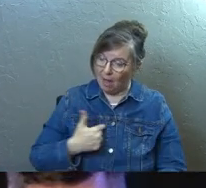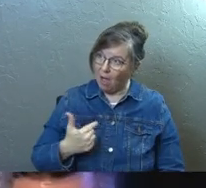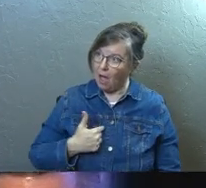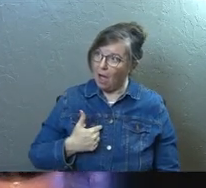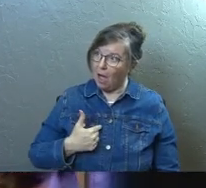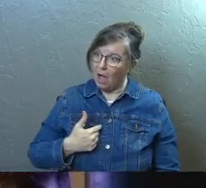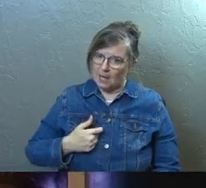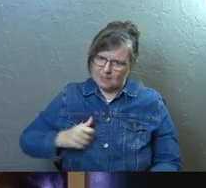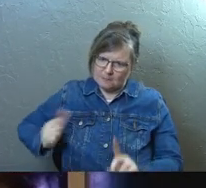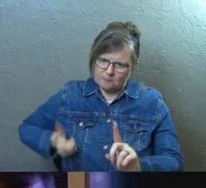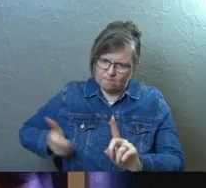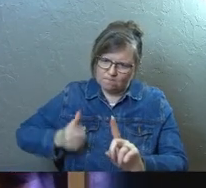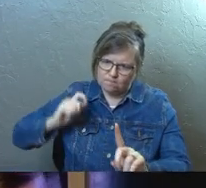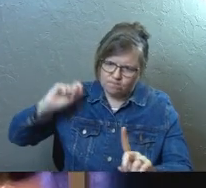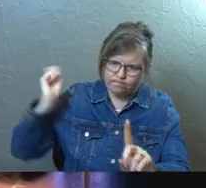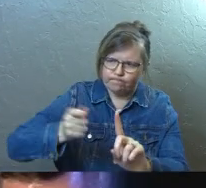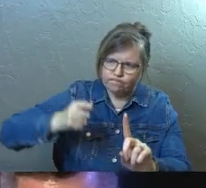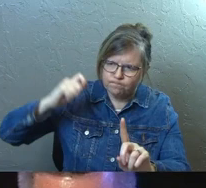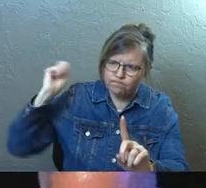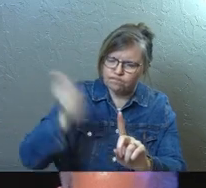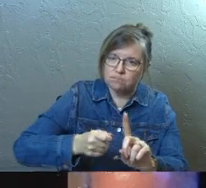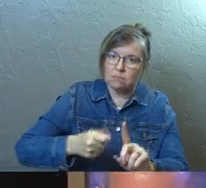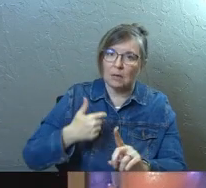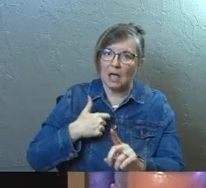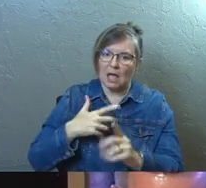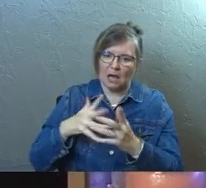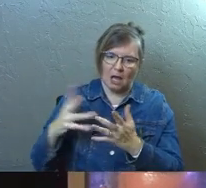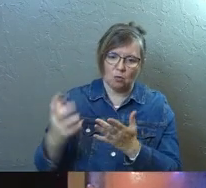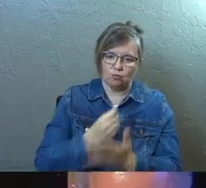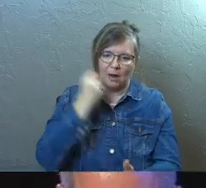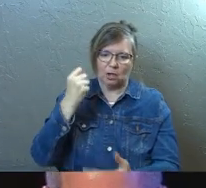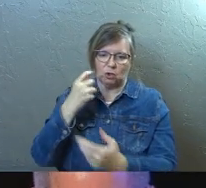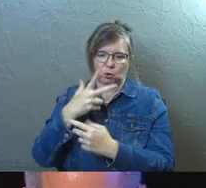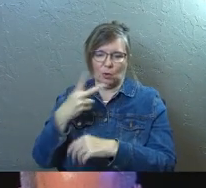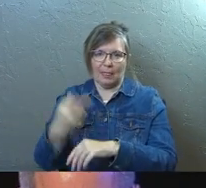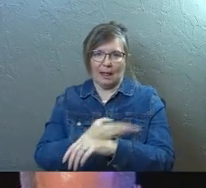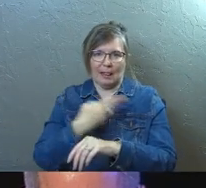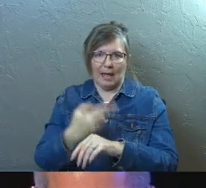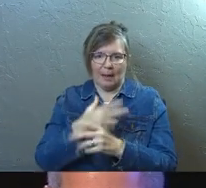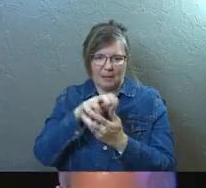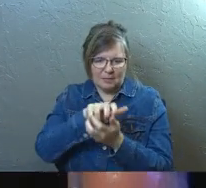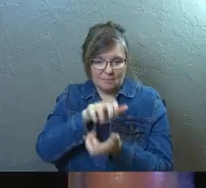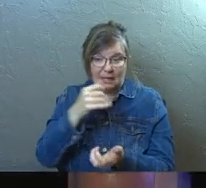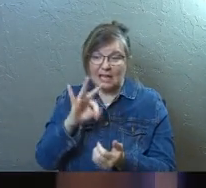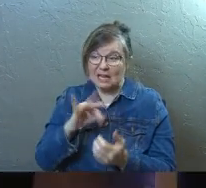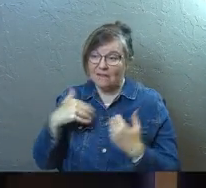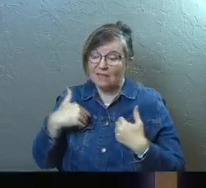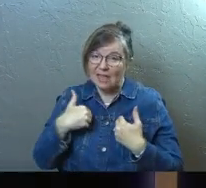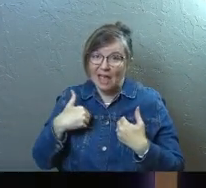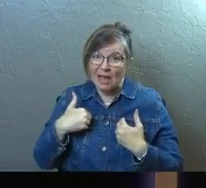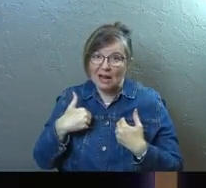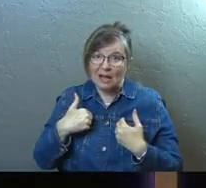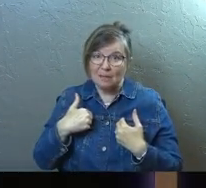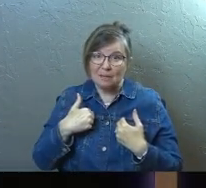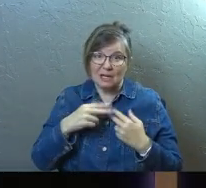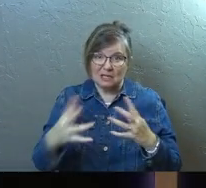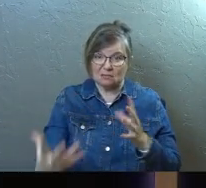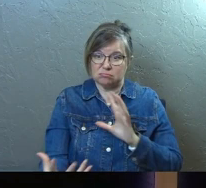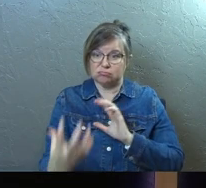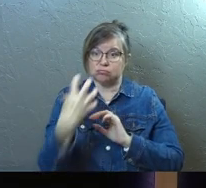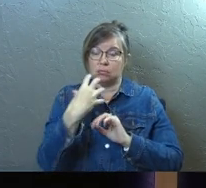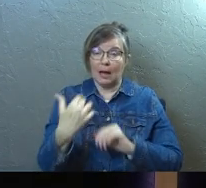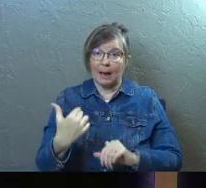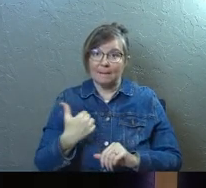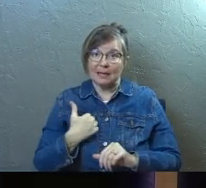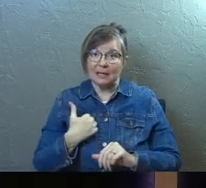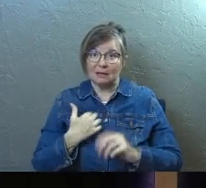I go after it with a club, and I rescue the lamb from its mouth. And if the animal would dare turn on